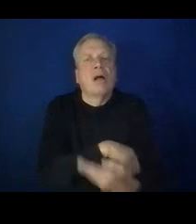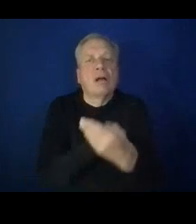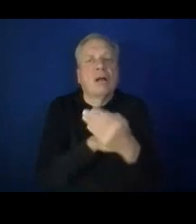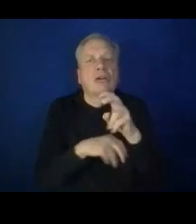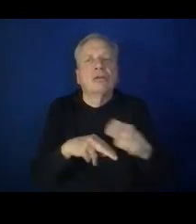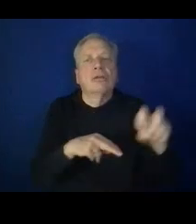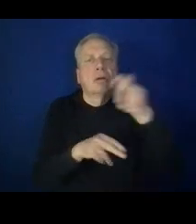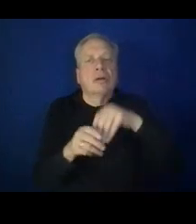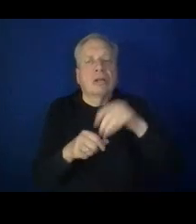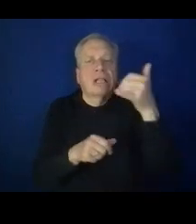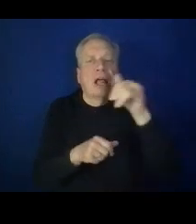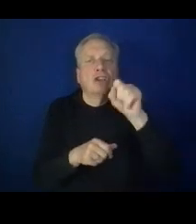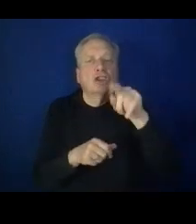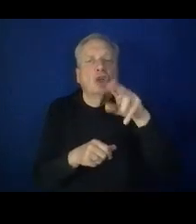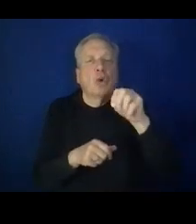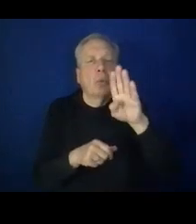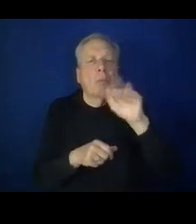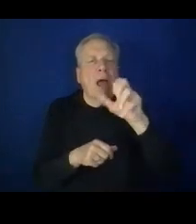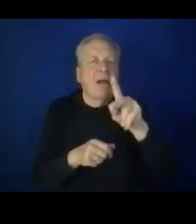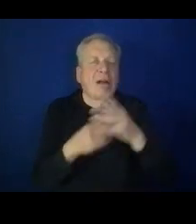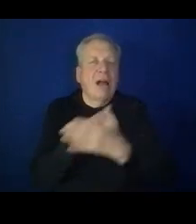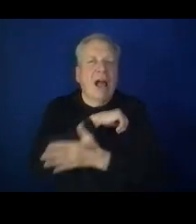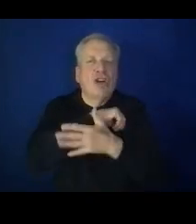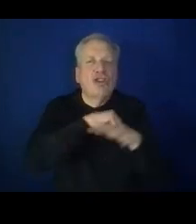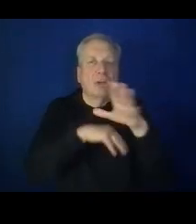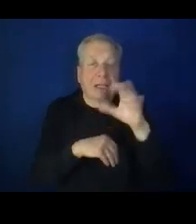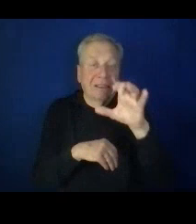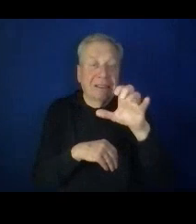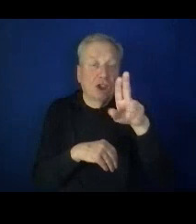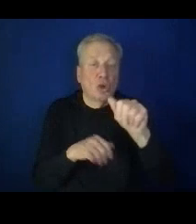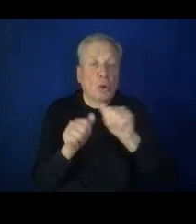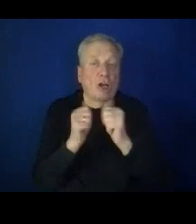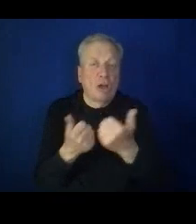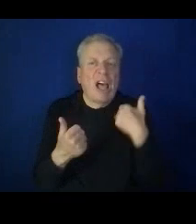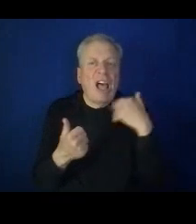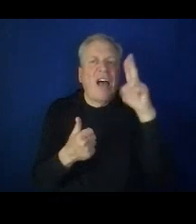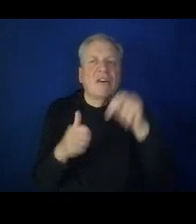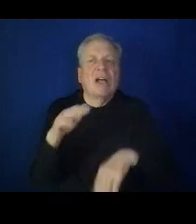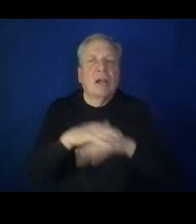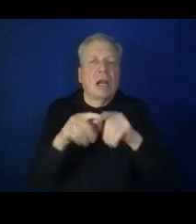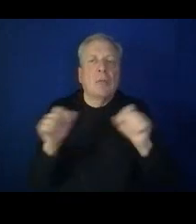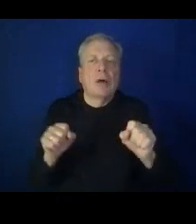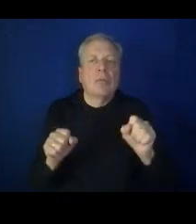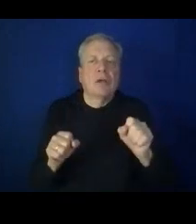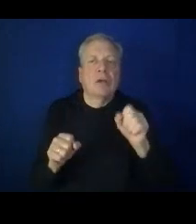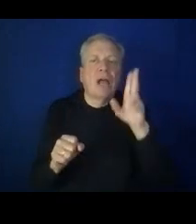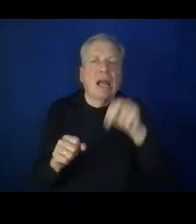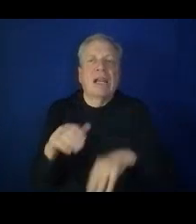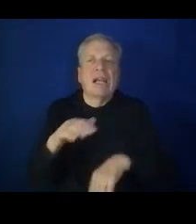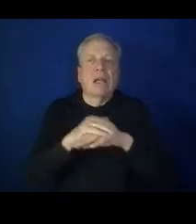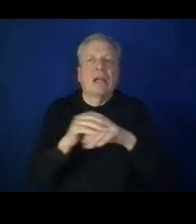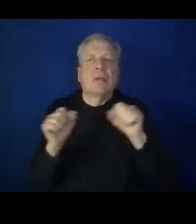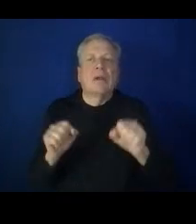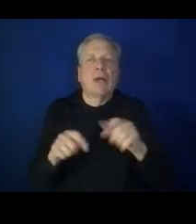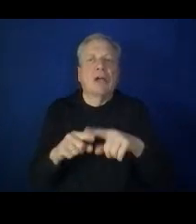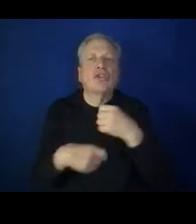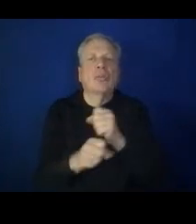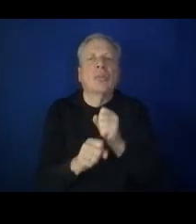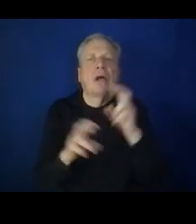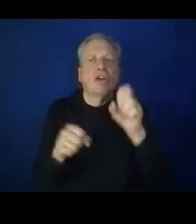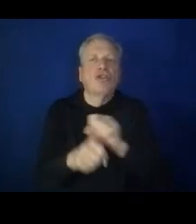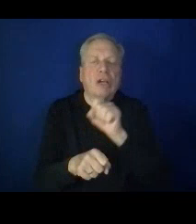backcountry. Right now, CUA groups have unlimited ability to make